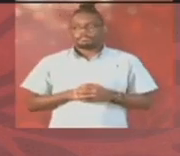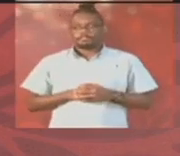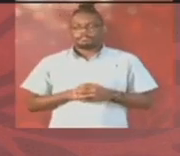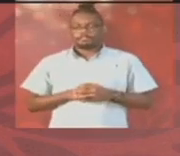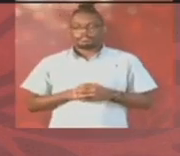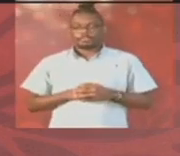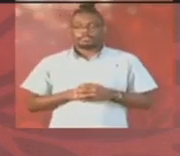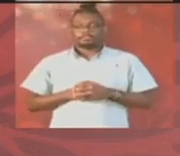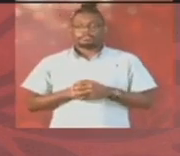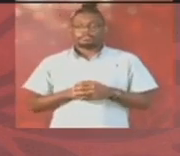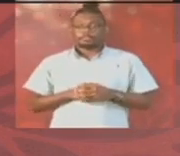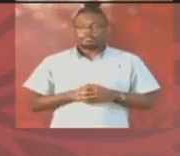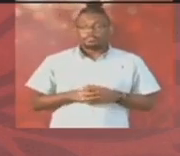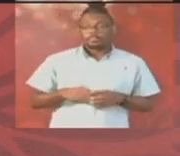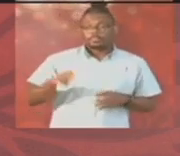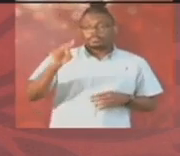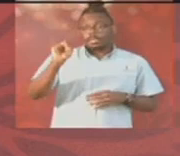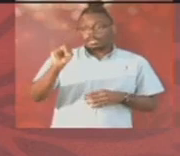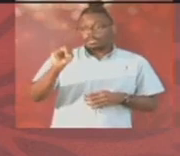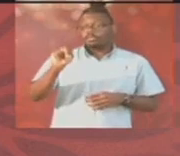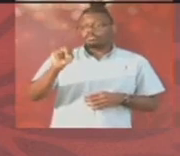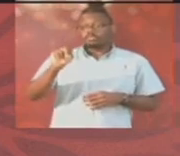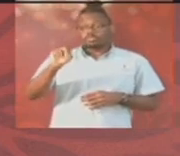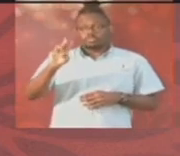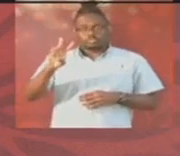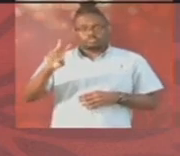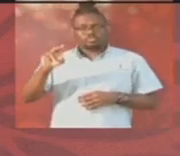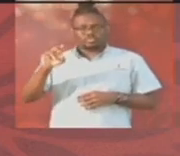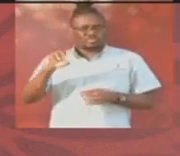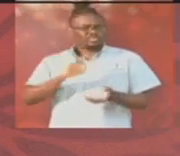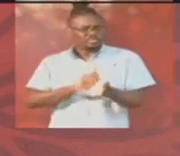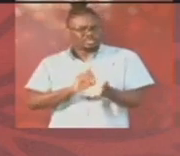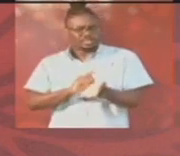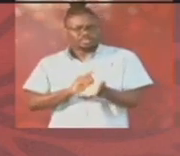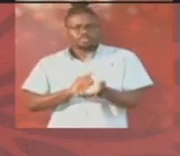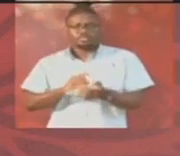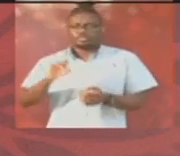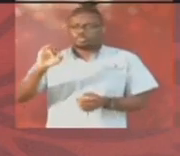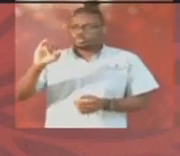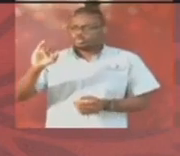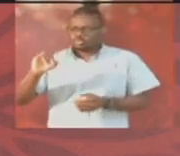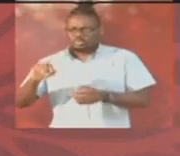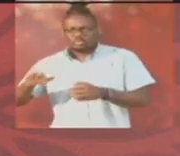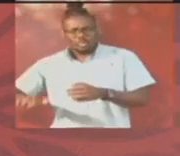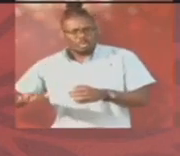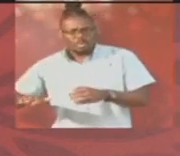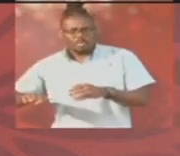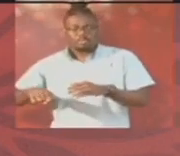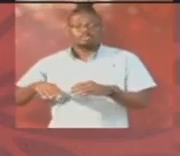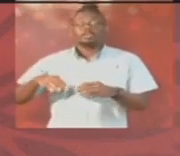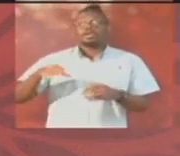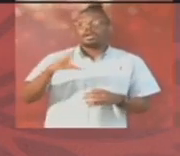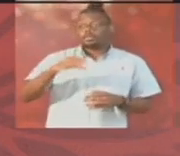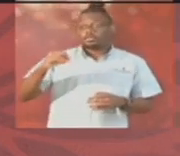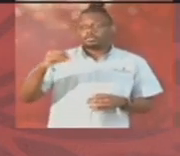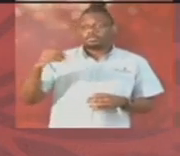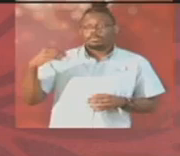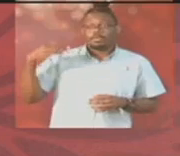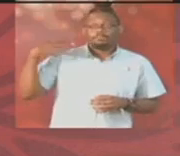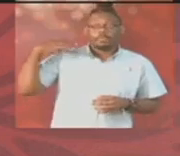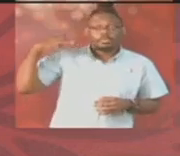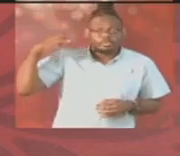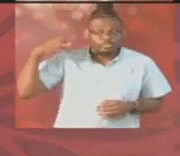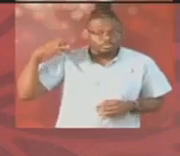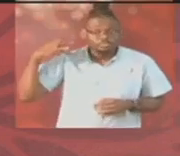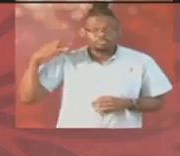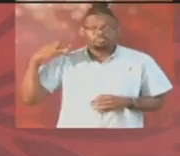medical doctors, both junior and senior doctors, supported this initiative each day, and they volunteered their service